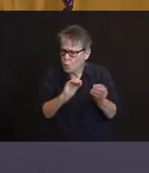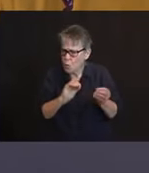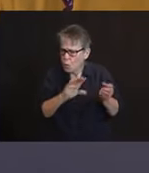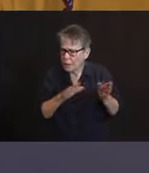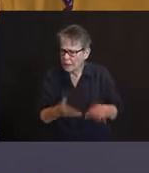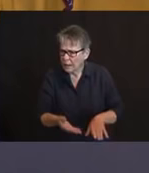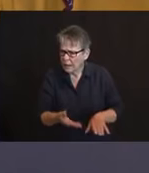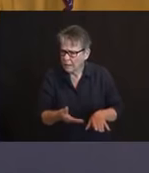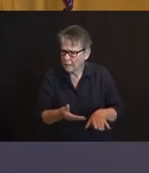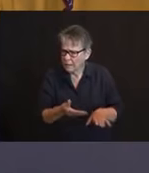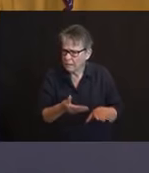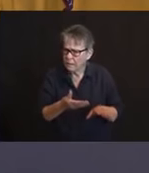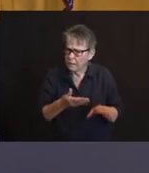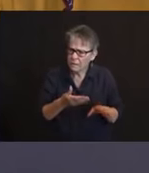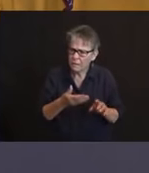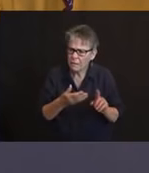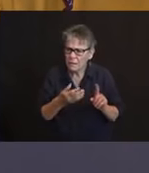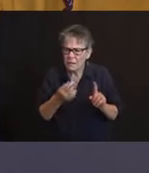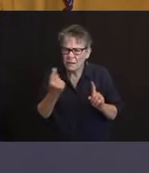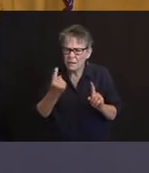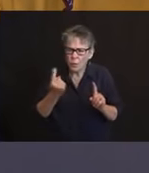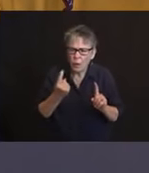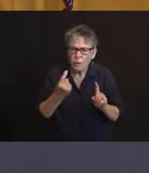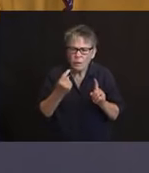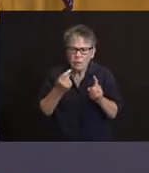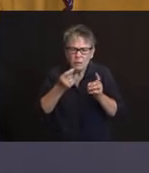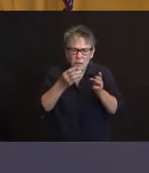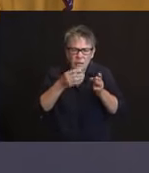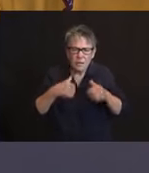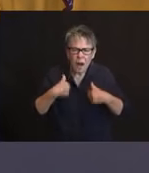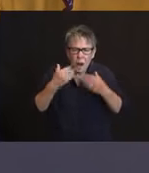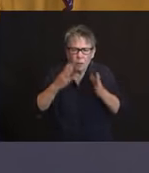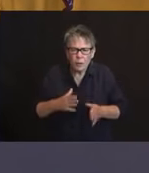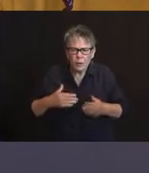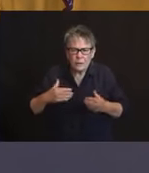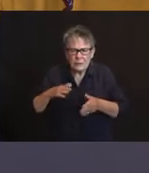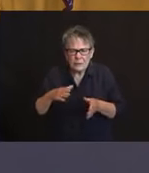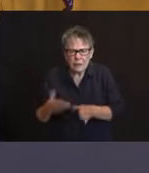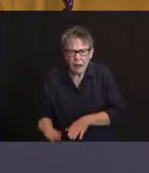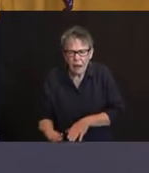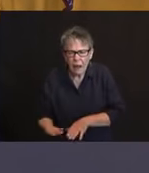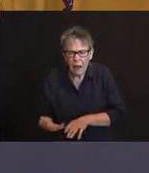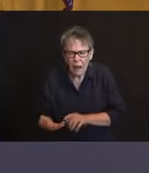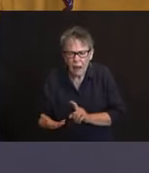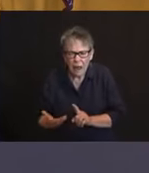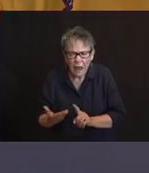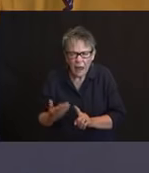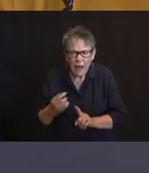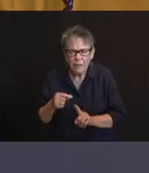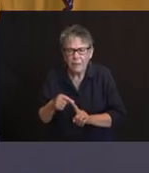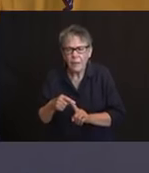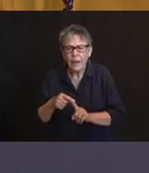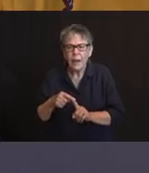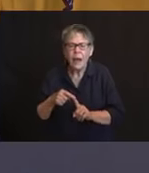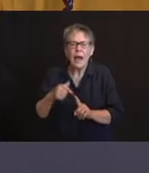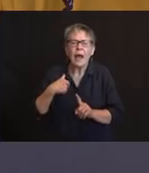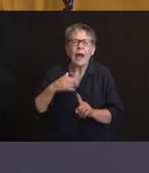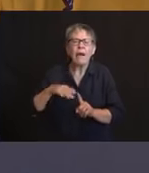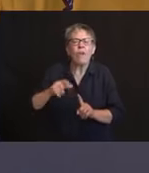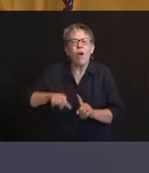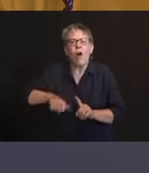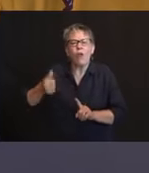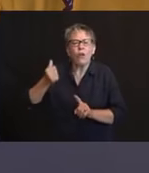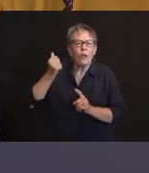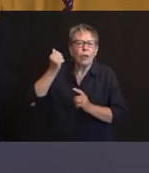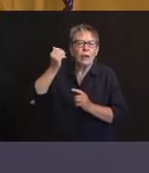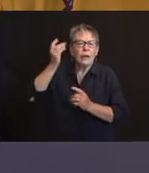person who had underlying comorbidity. By definition, therefore, not the inflammatory,